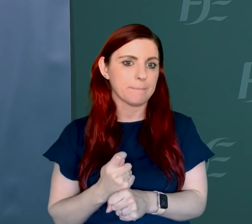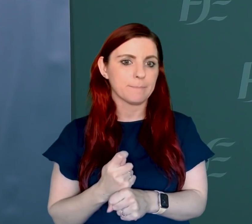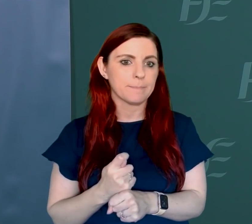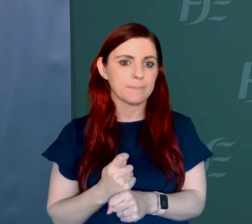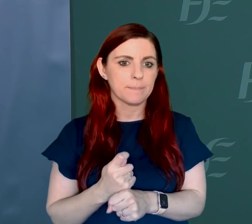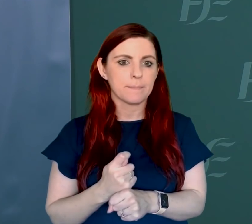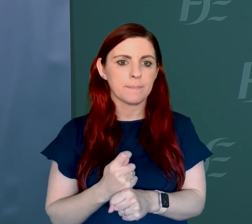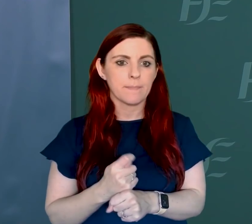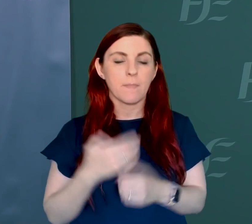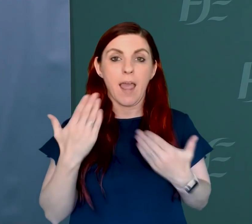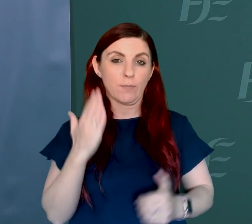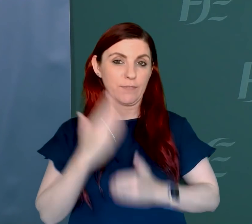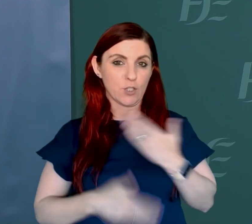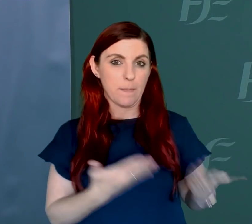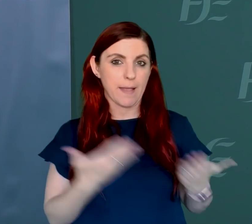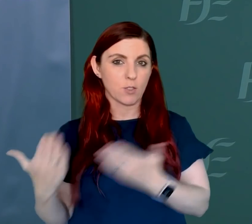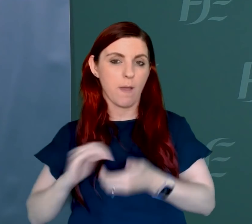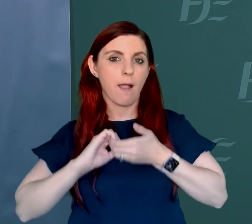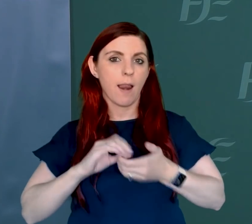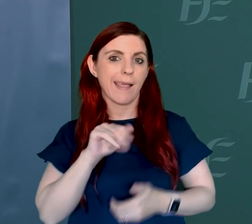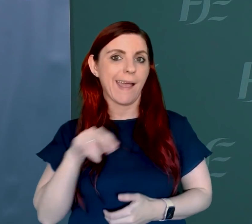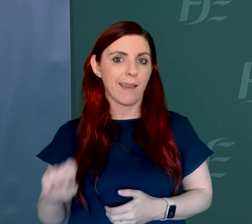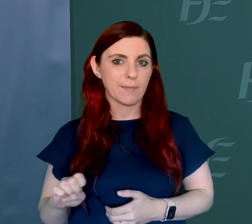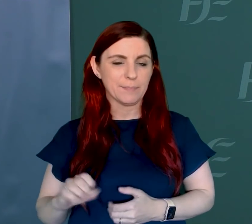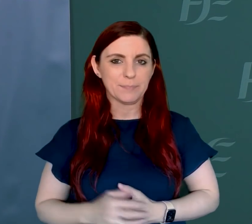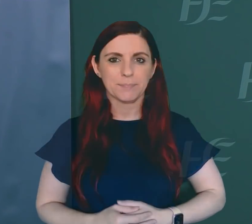campaign. I'm going to leave there and pass across to my colleague, Anne O'Connor.